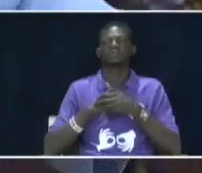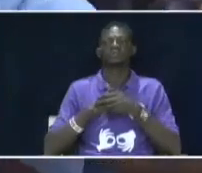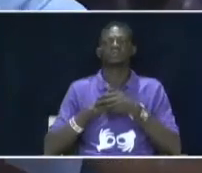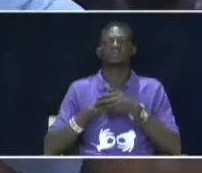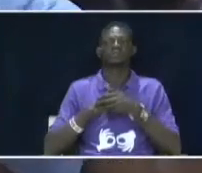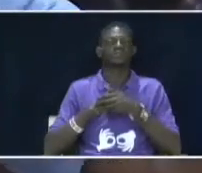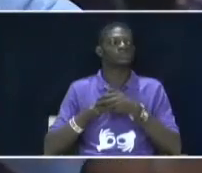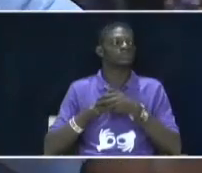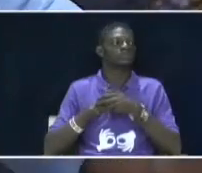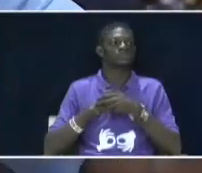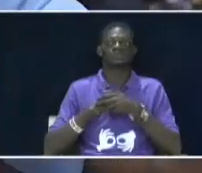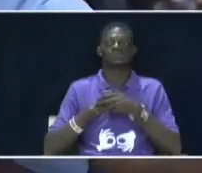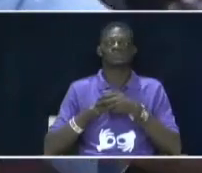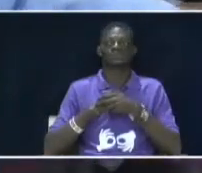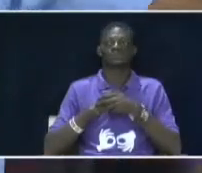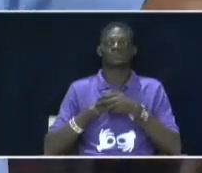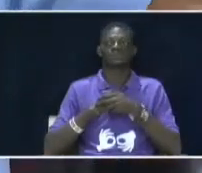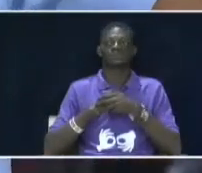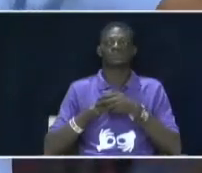barrier.